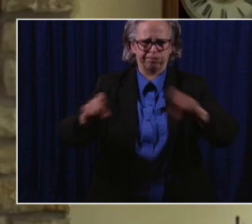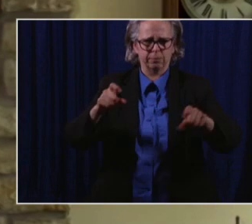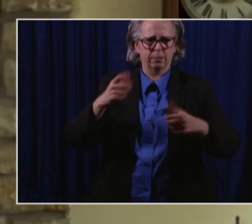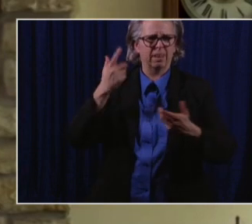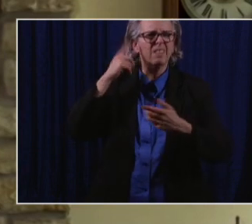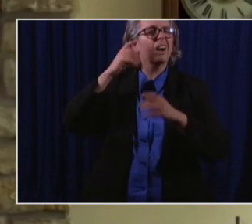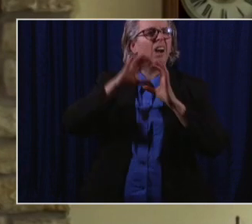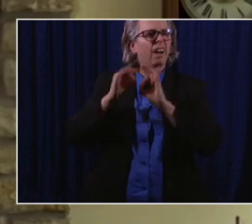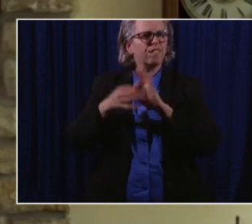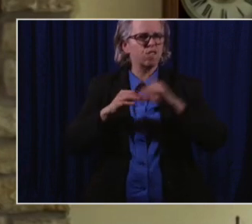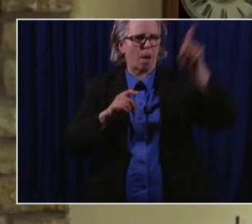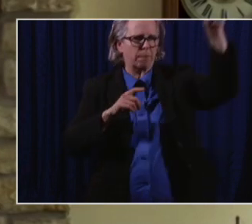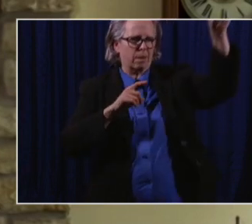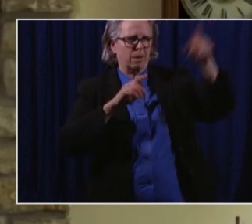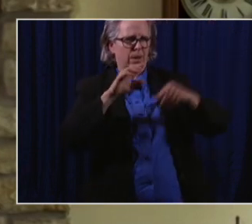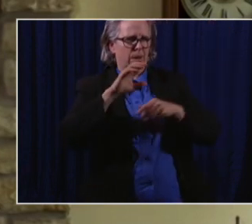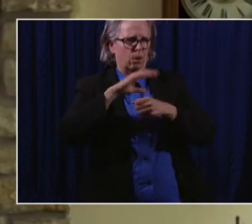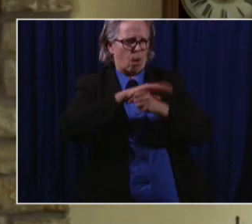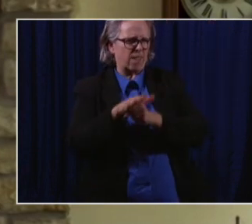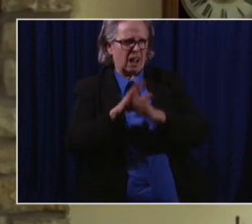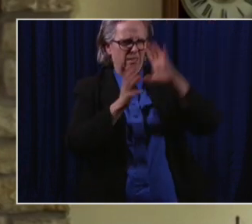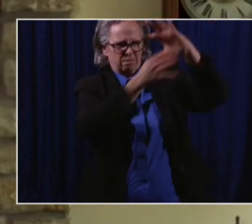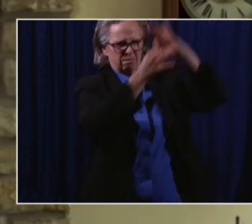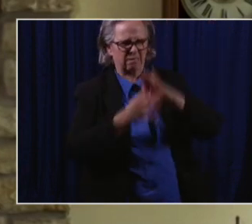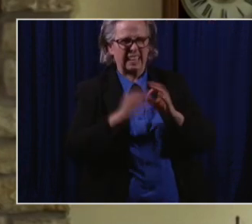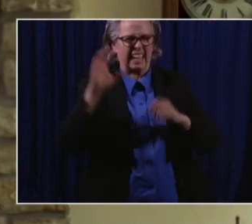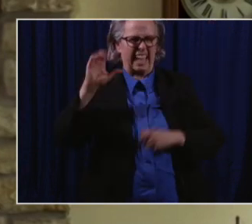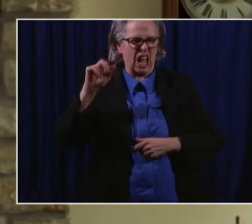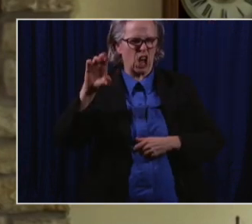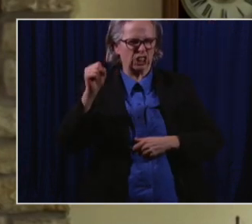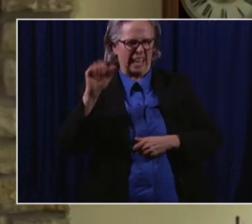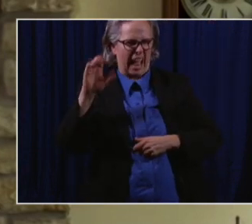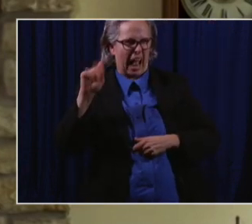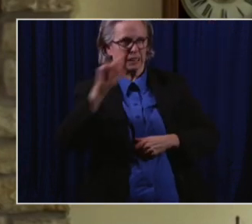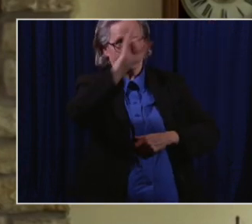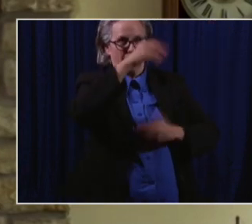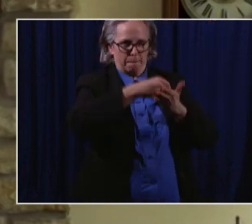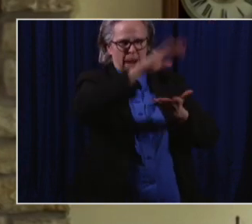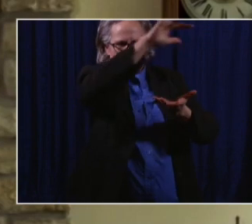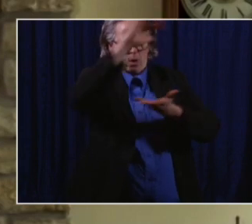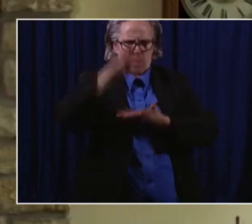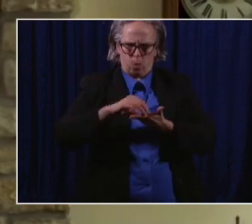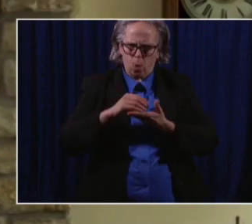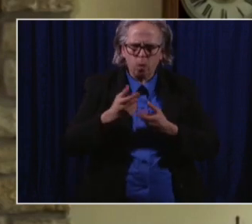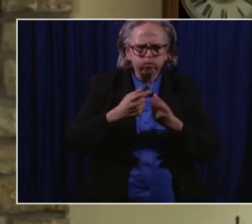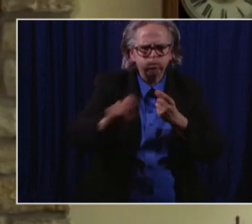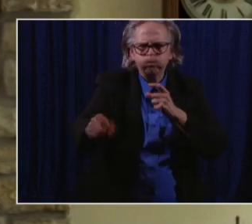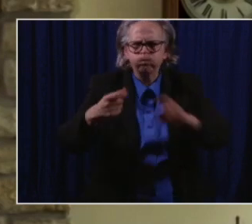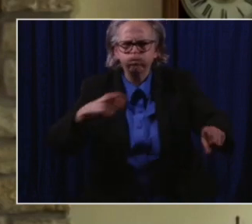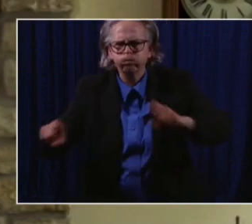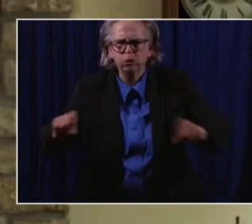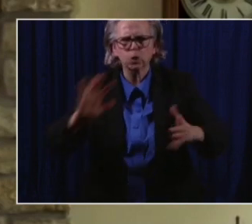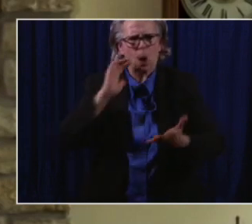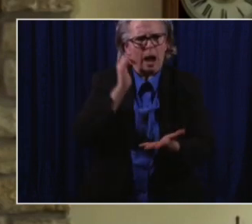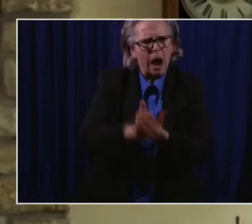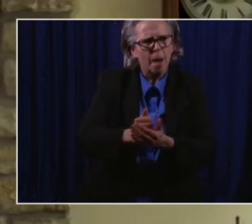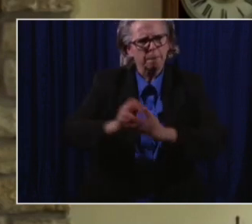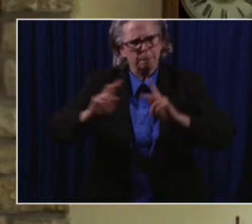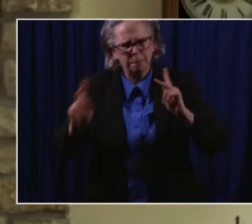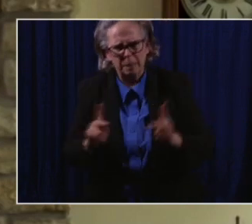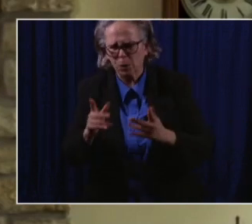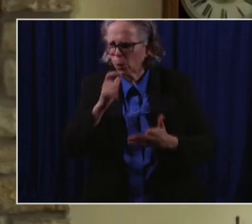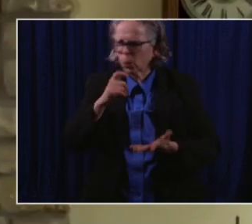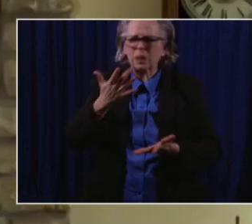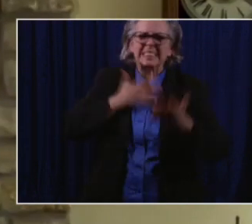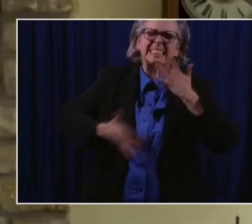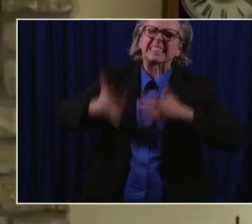will take, what's called the CARES Act dollars, and we will take to help those people who have to pay their rent, and they're way